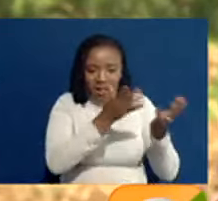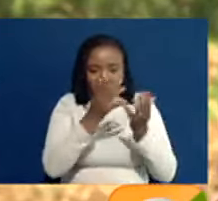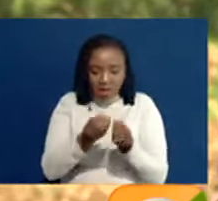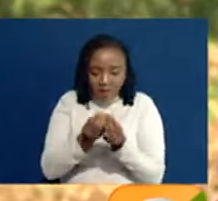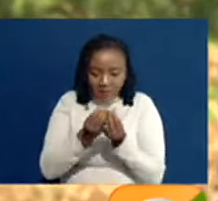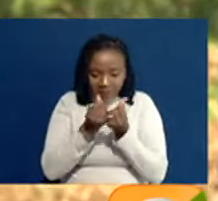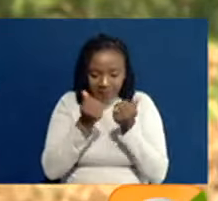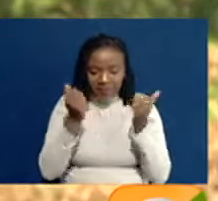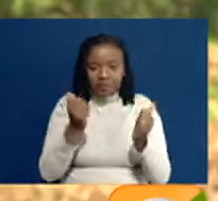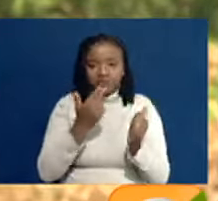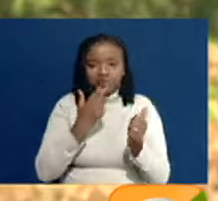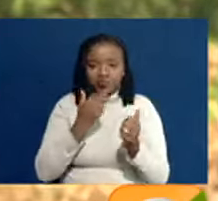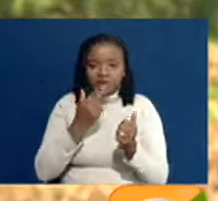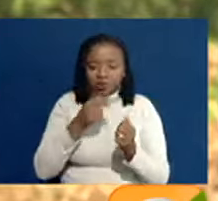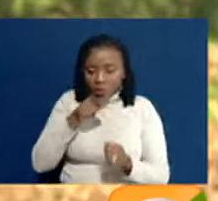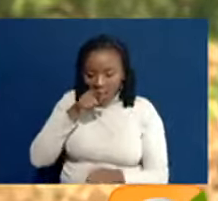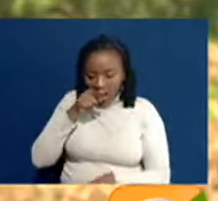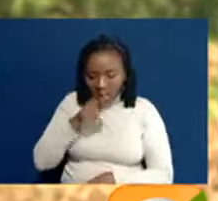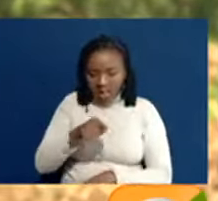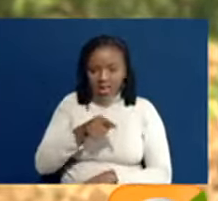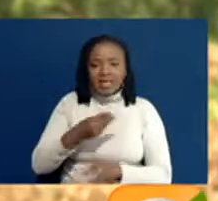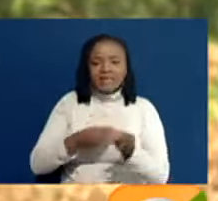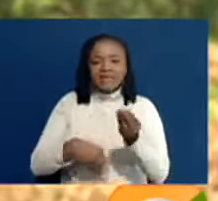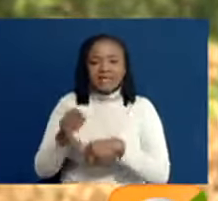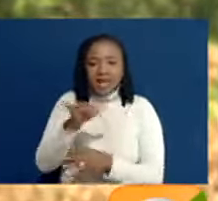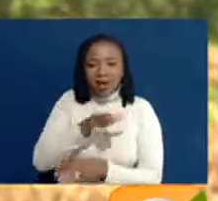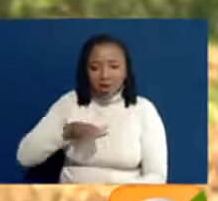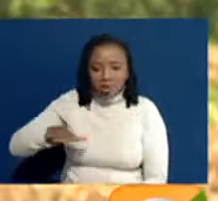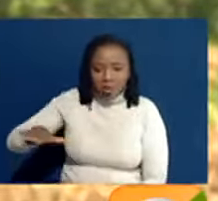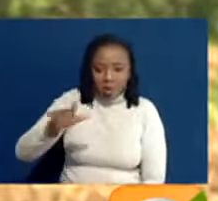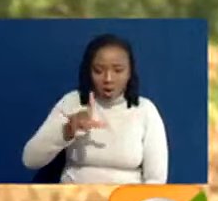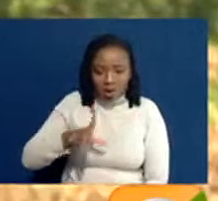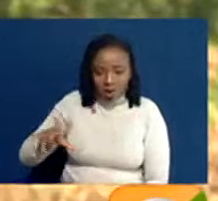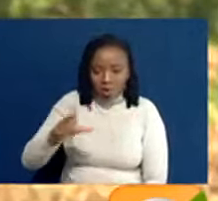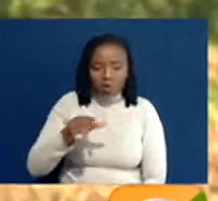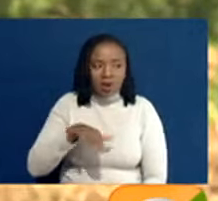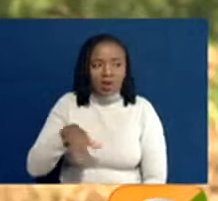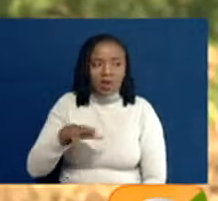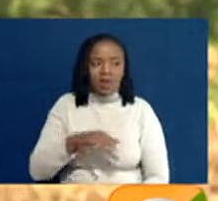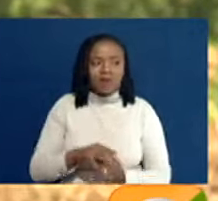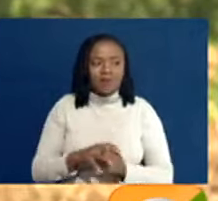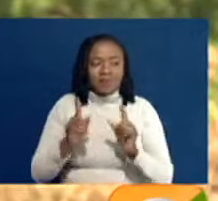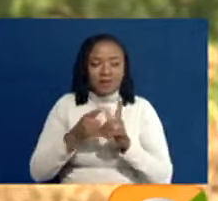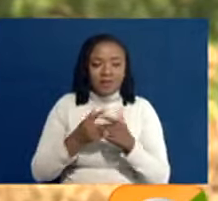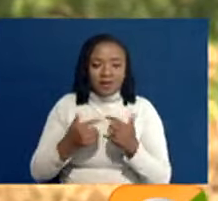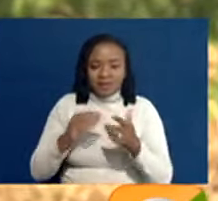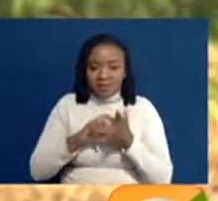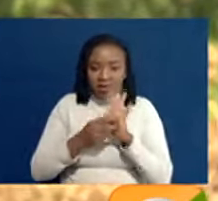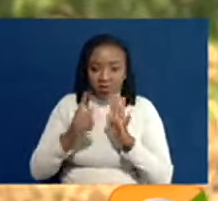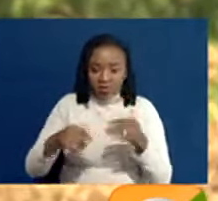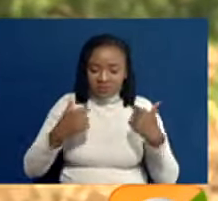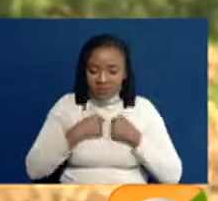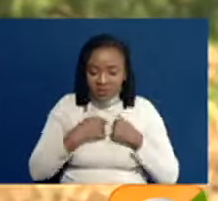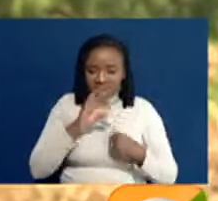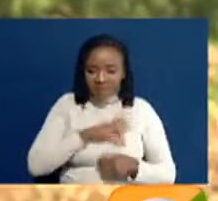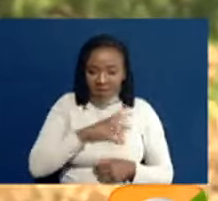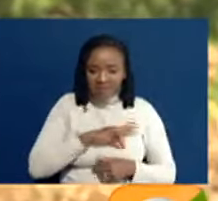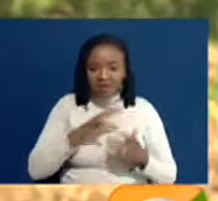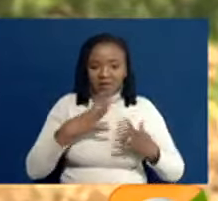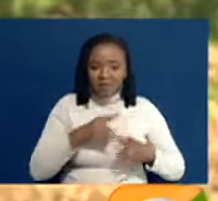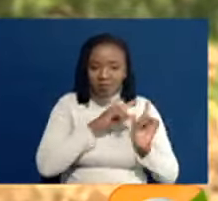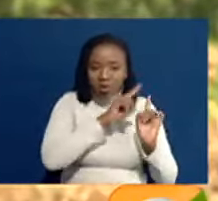hiyo ikitolewa, inauzwa hapa. Wingi wake, sasa mimi nitakuwa na faidi huku, wanaobeba